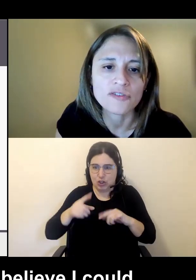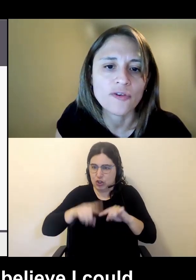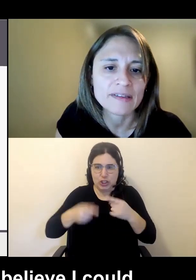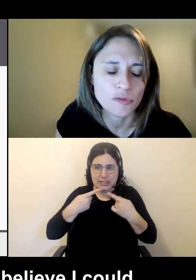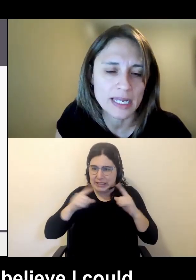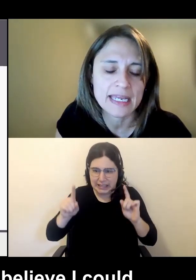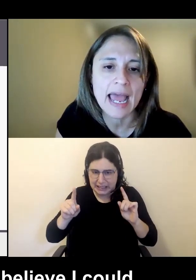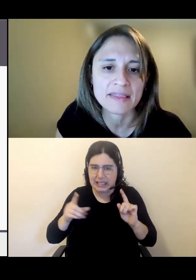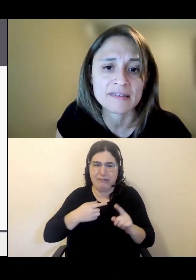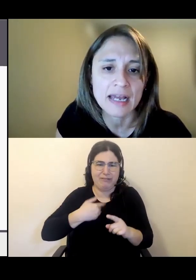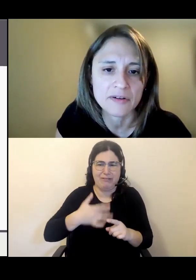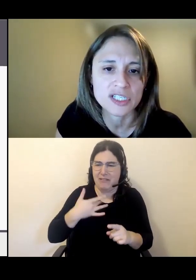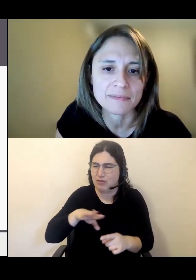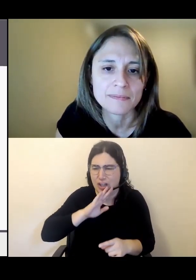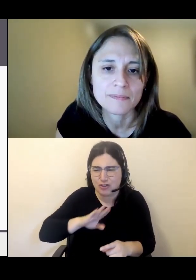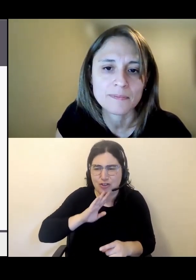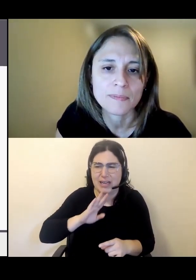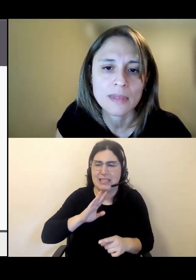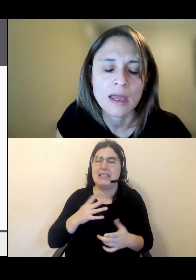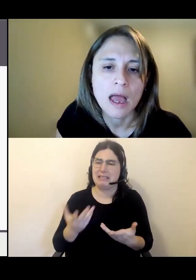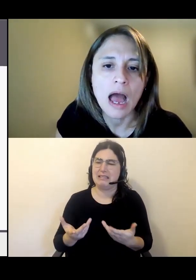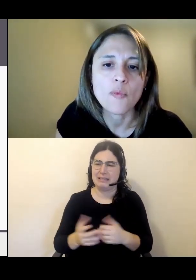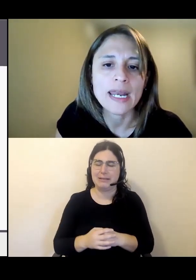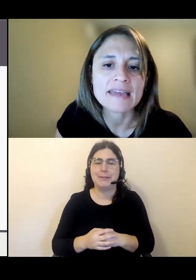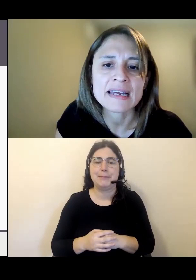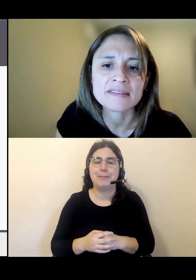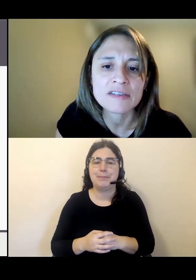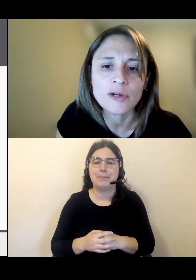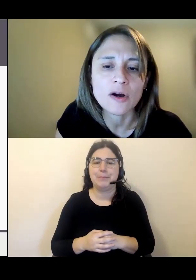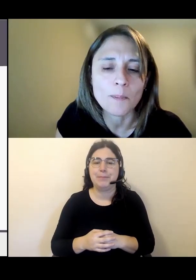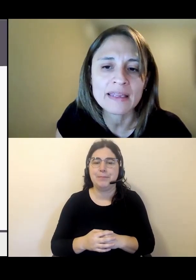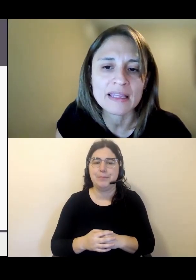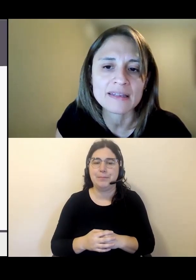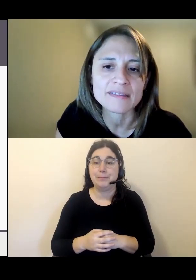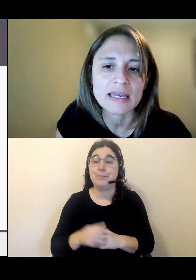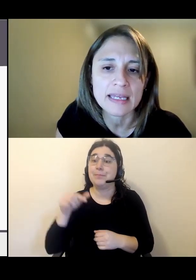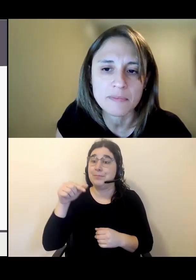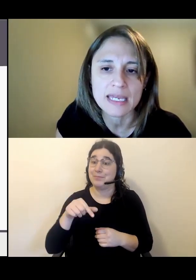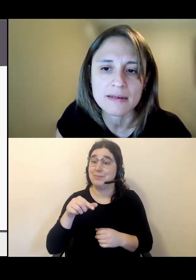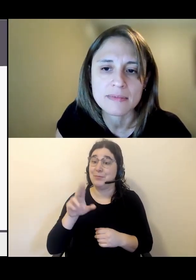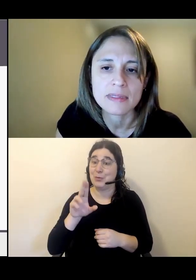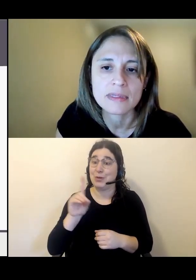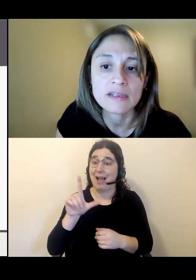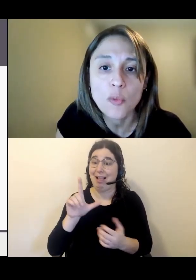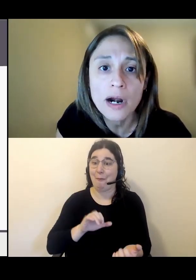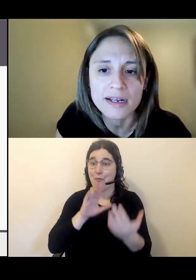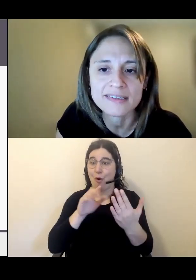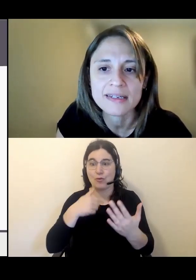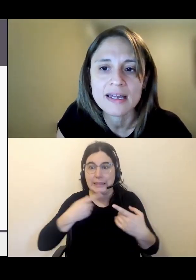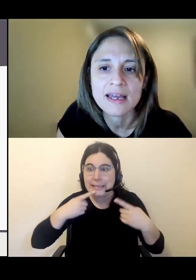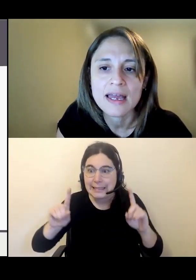and it was frustrating and discouraging. And when I successfully completed this, it hit me.